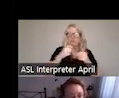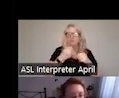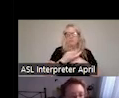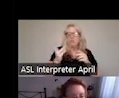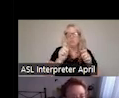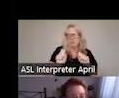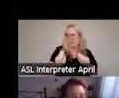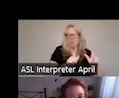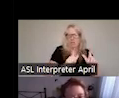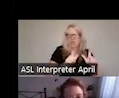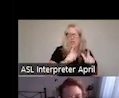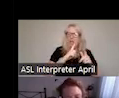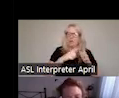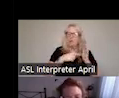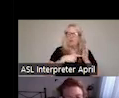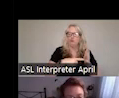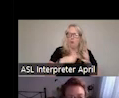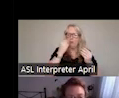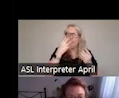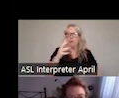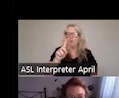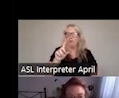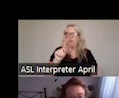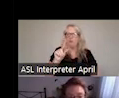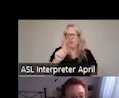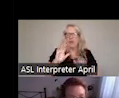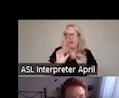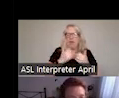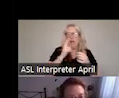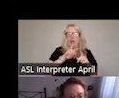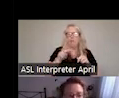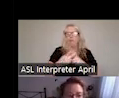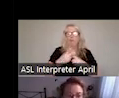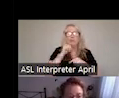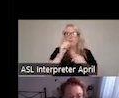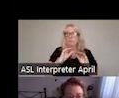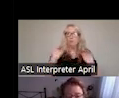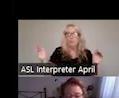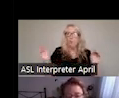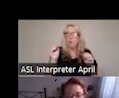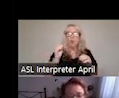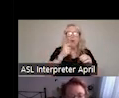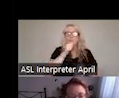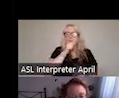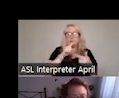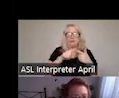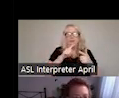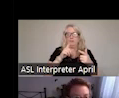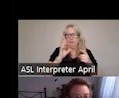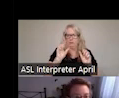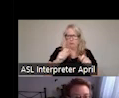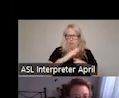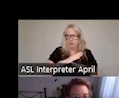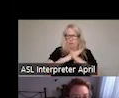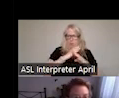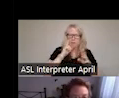I have a little bit of data that shows the way that a perceived lack of privacy or confidentiality can really be a barrier to people